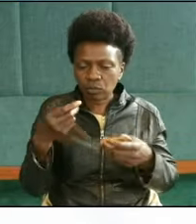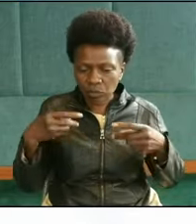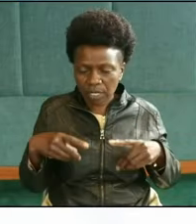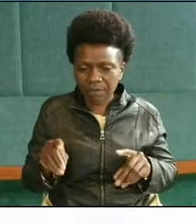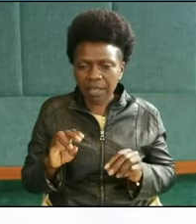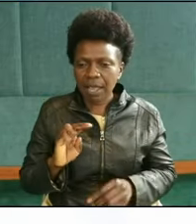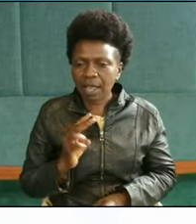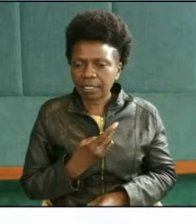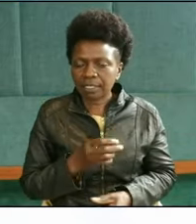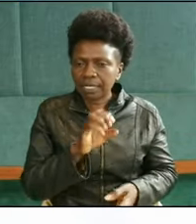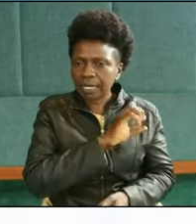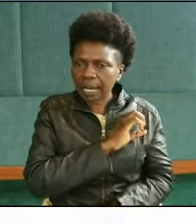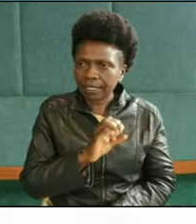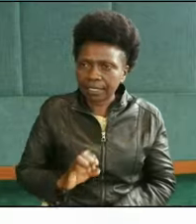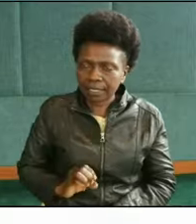Christ